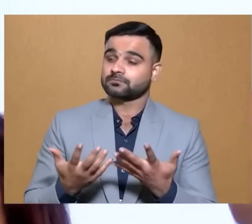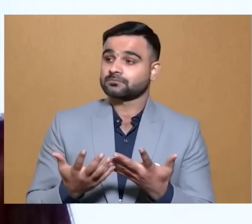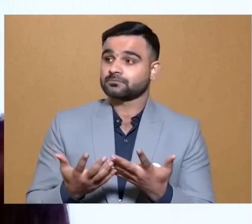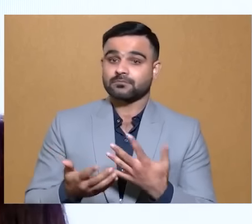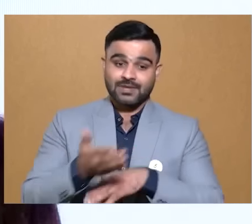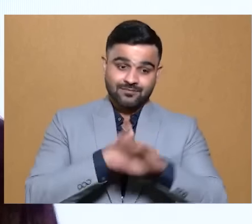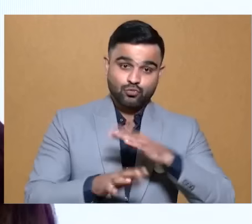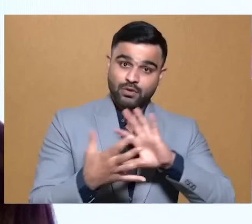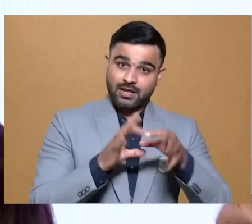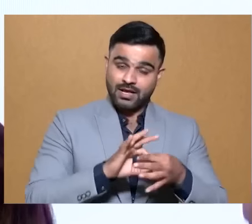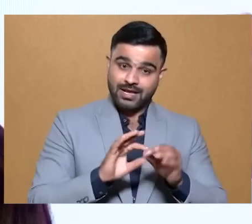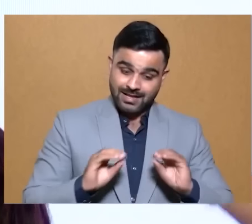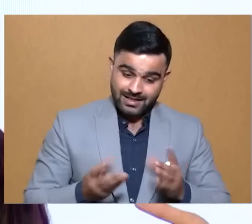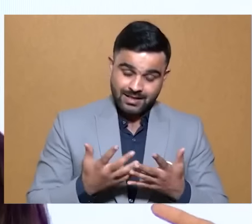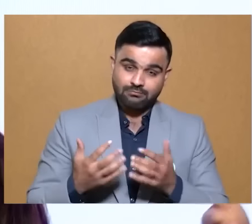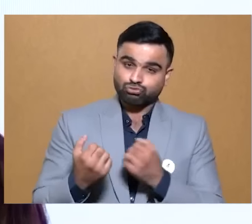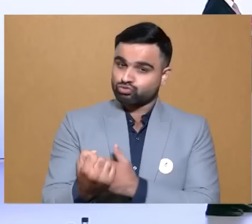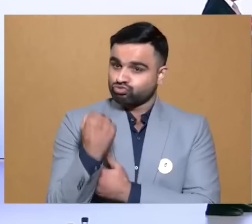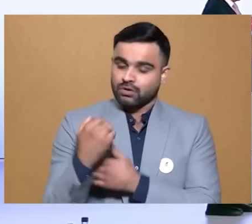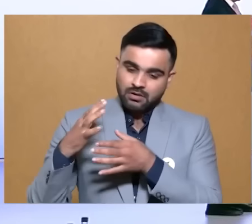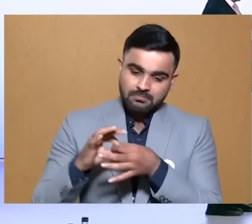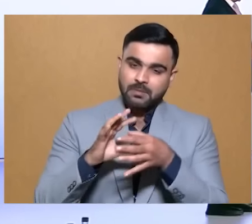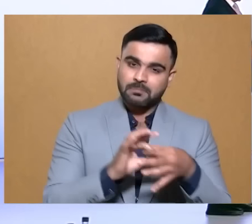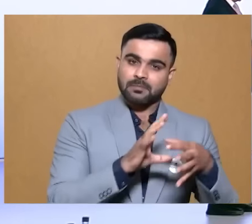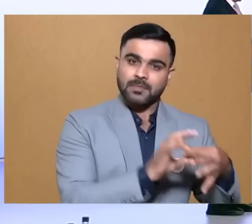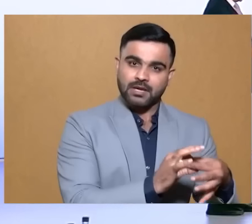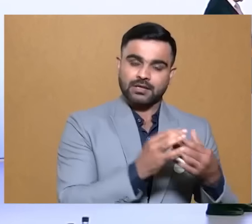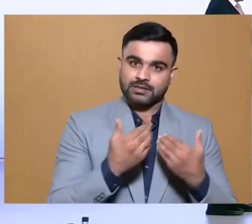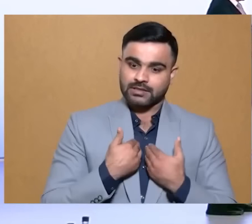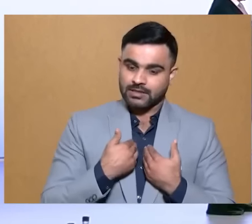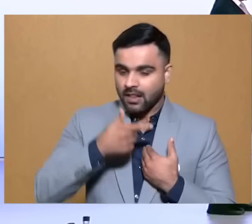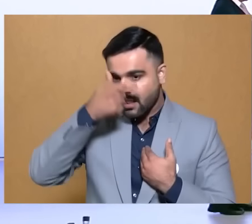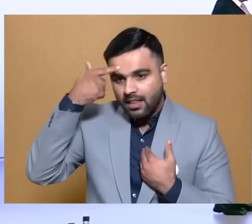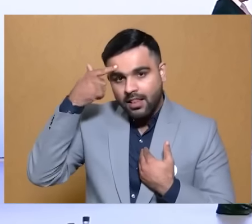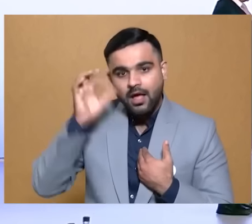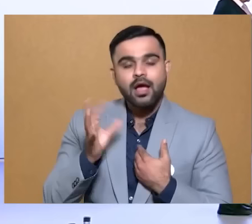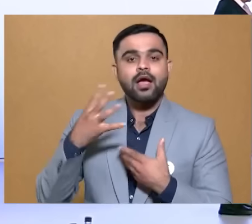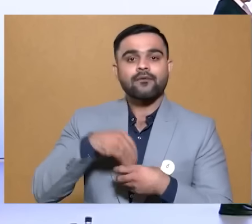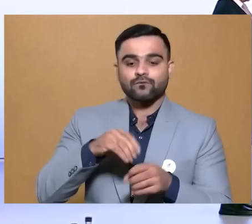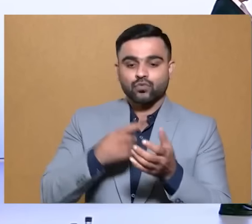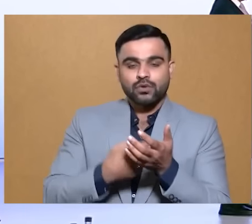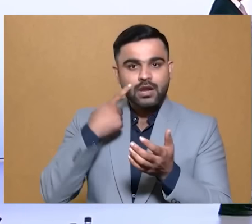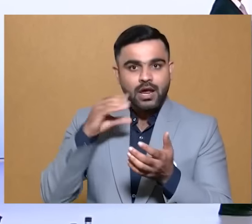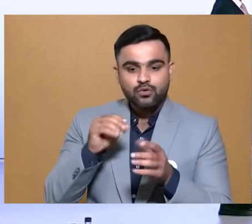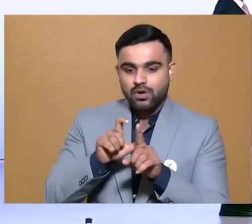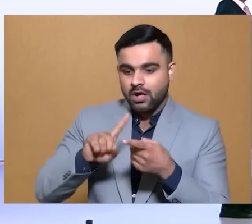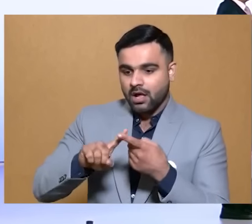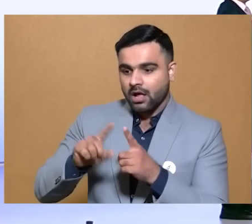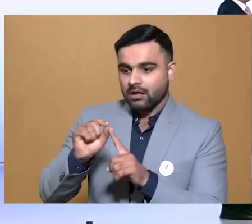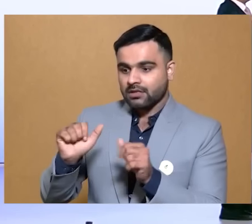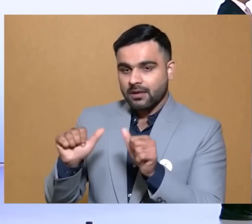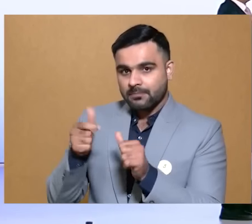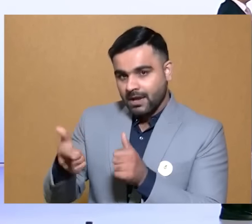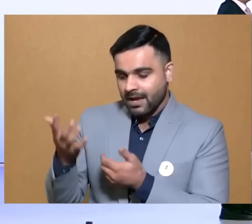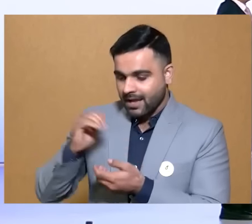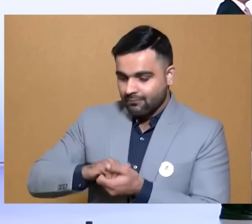Paralympic journey has grown from strength to strength. I had the good fortune of being at Rio with Deepa, as